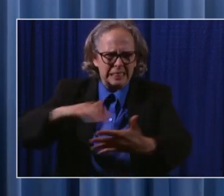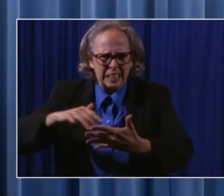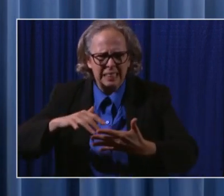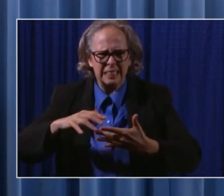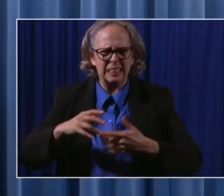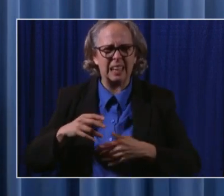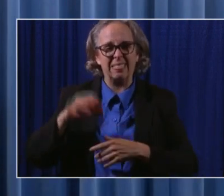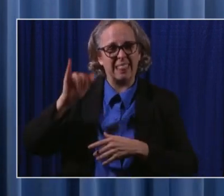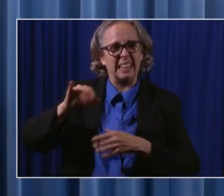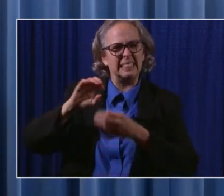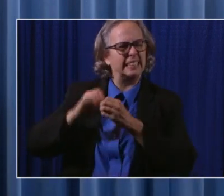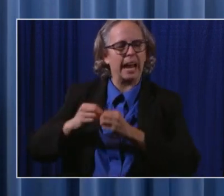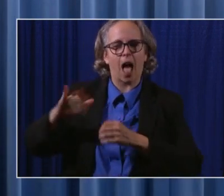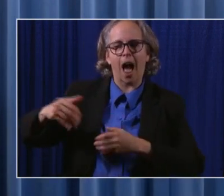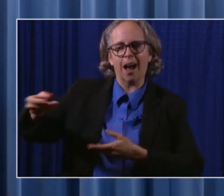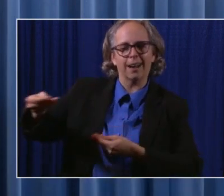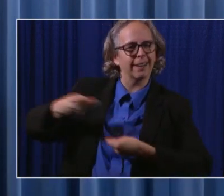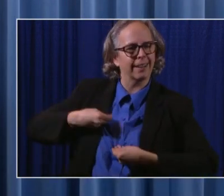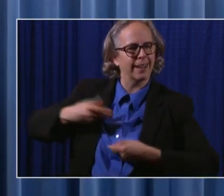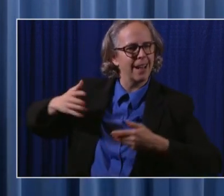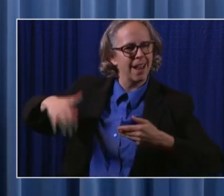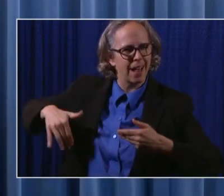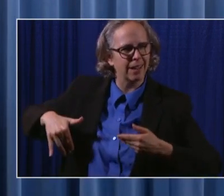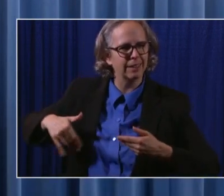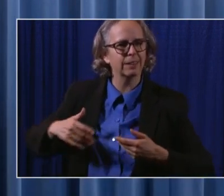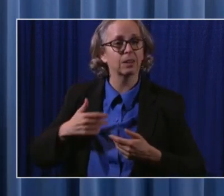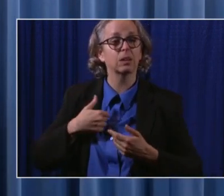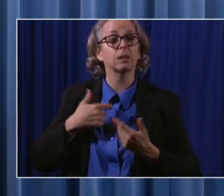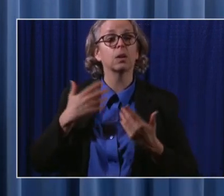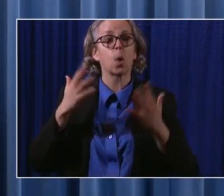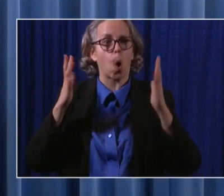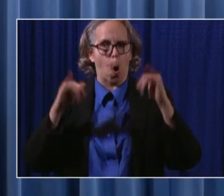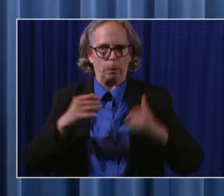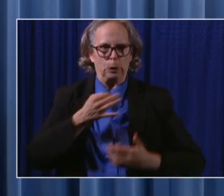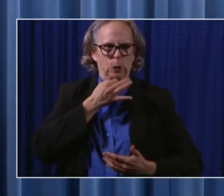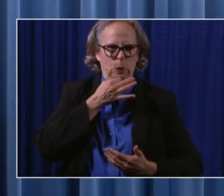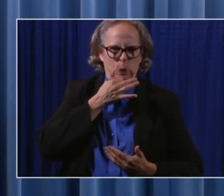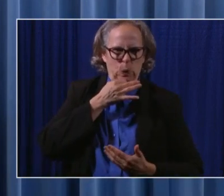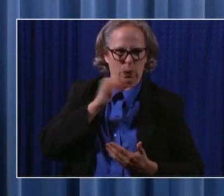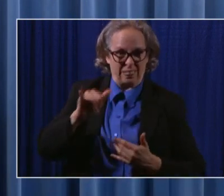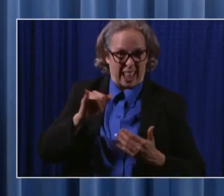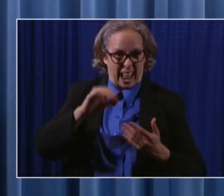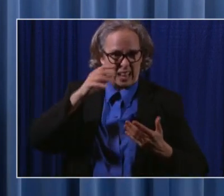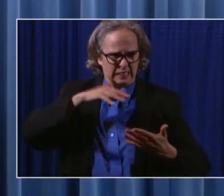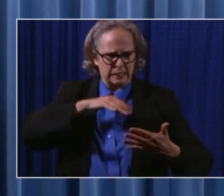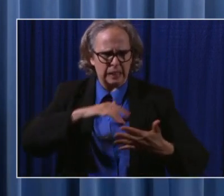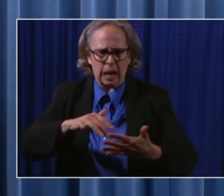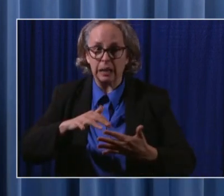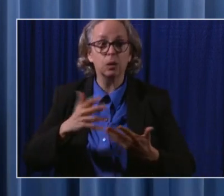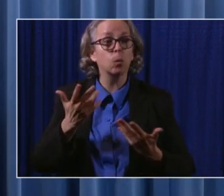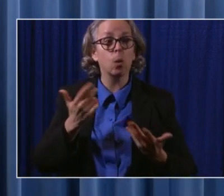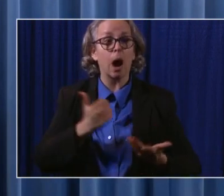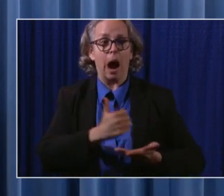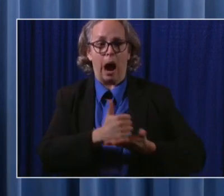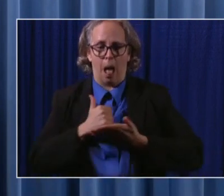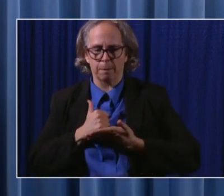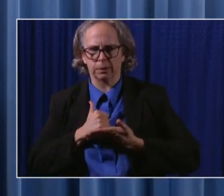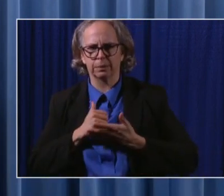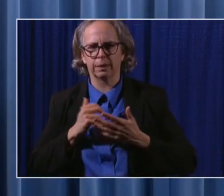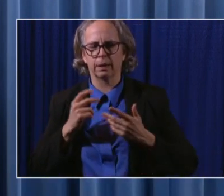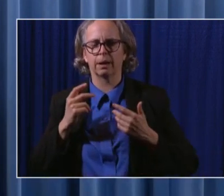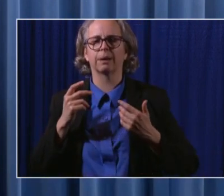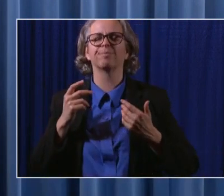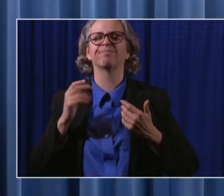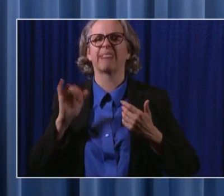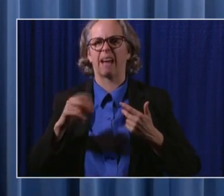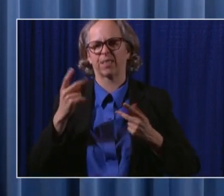yet, may necessitate or indicate some additional changes. But we'll have to see